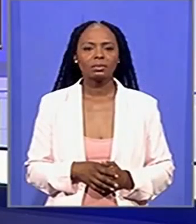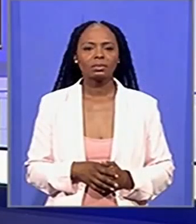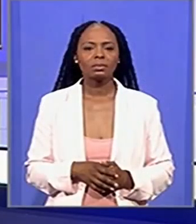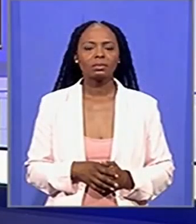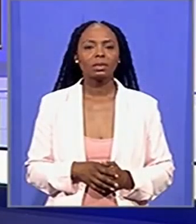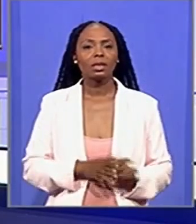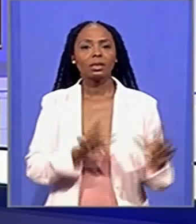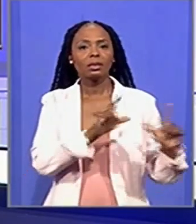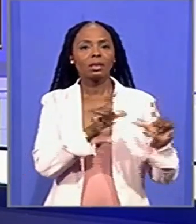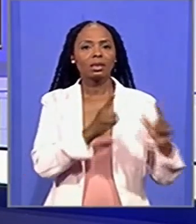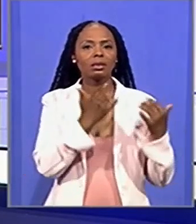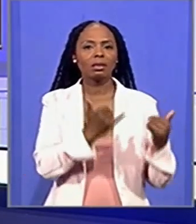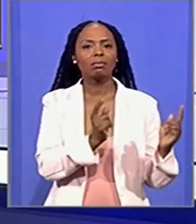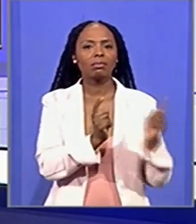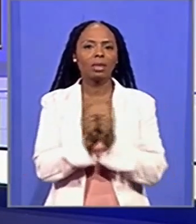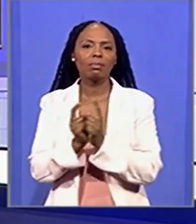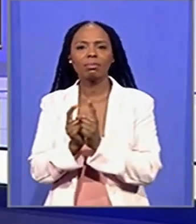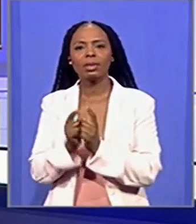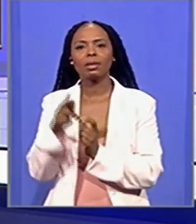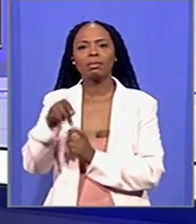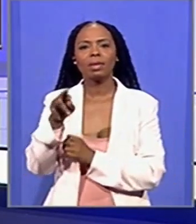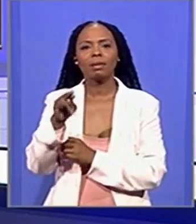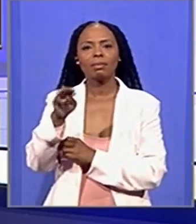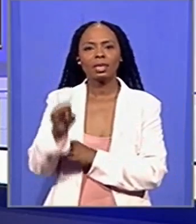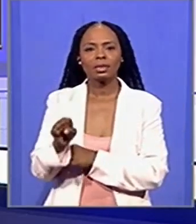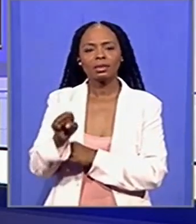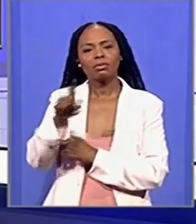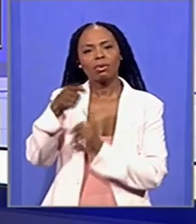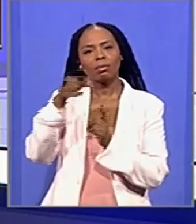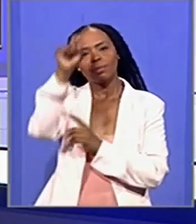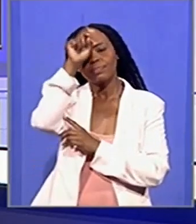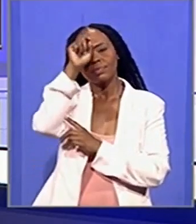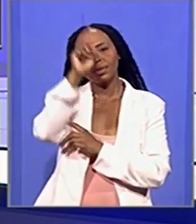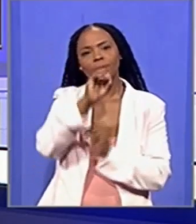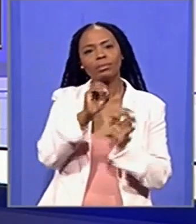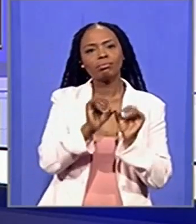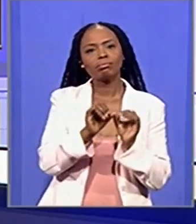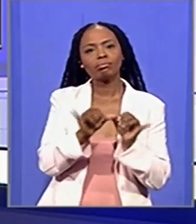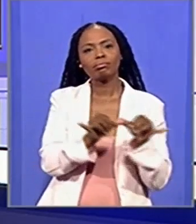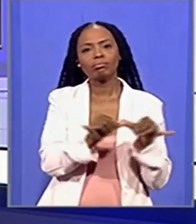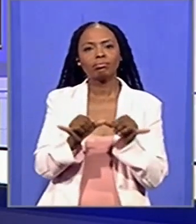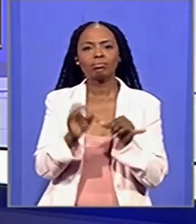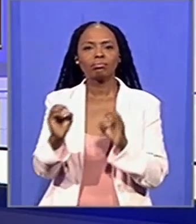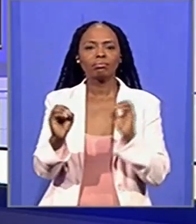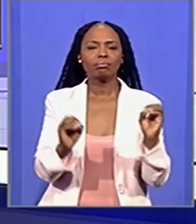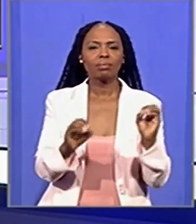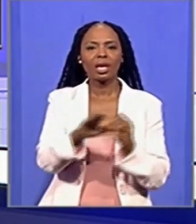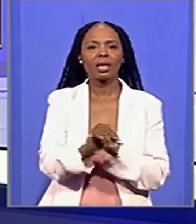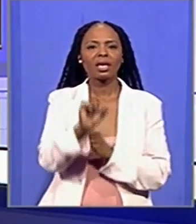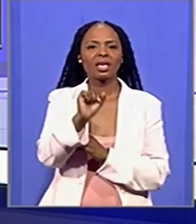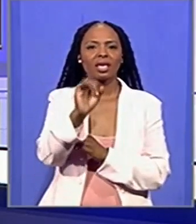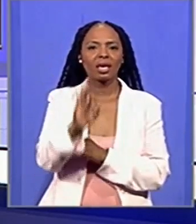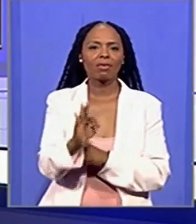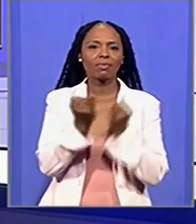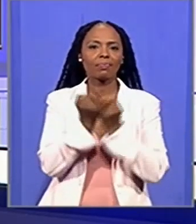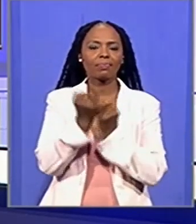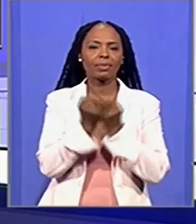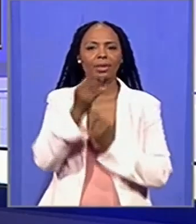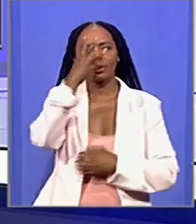Mamelodi Sundowns e bapetse ka noto sehlopha ka Stanley Pyramids ya Egepeta dipapading tsa bompudi ba CAF kajeno stadiumong sa Loftus